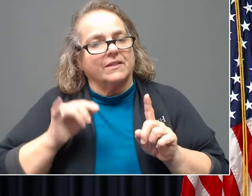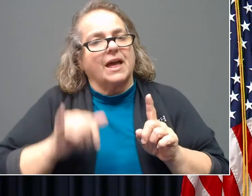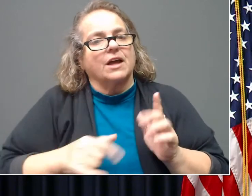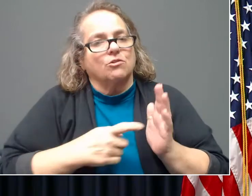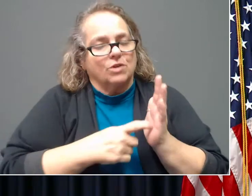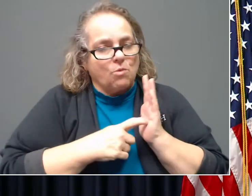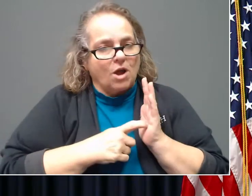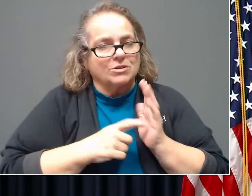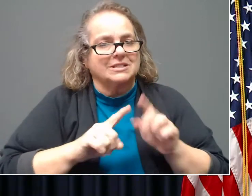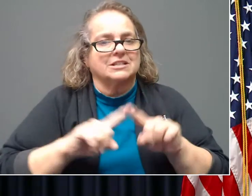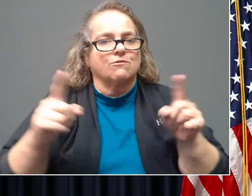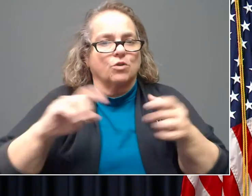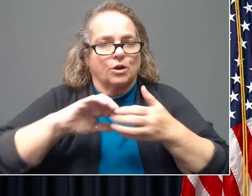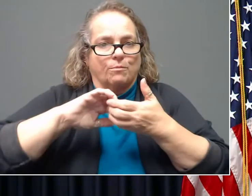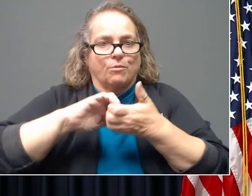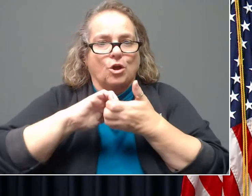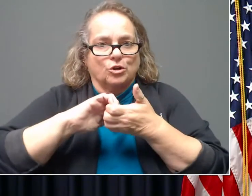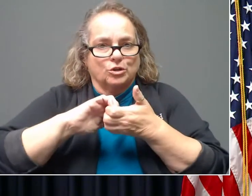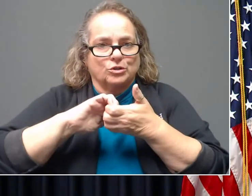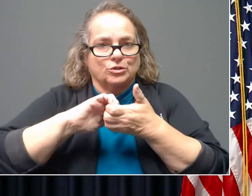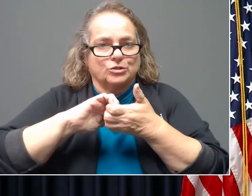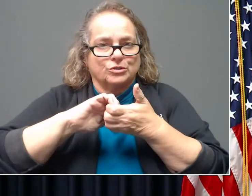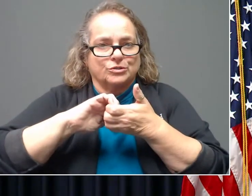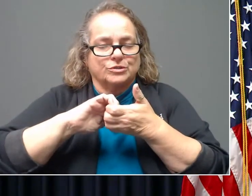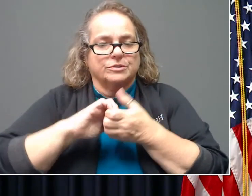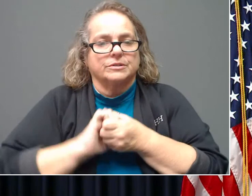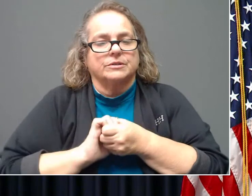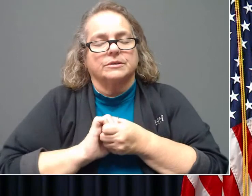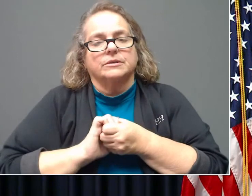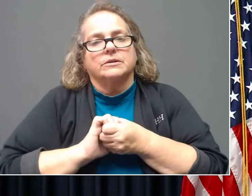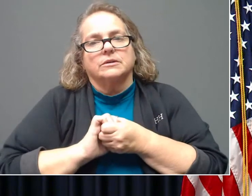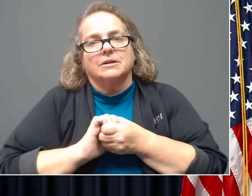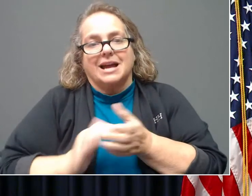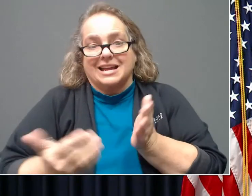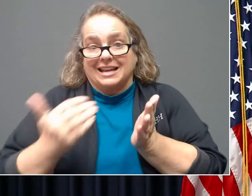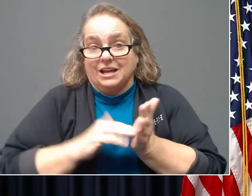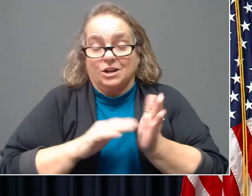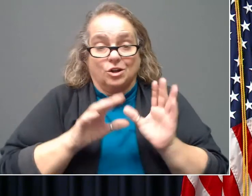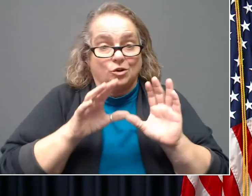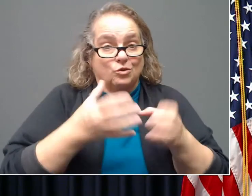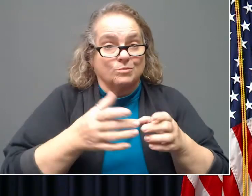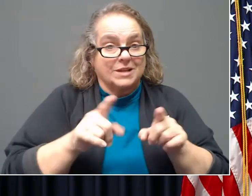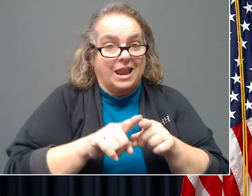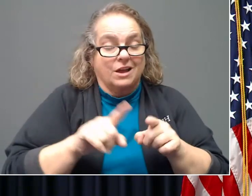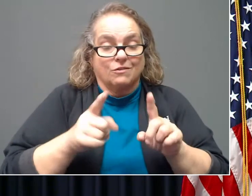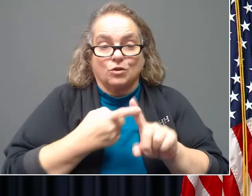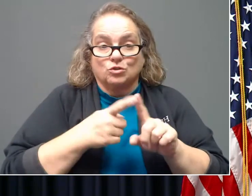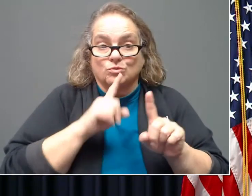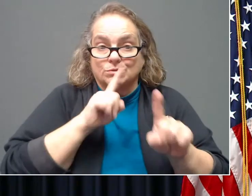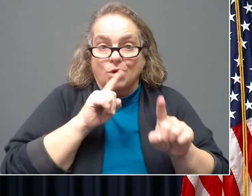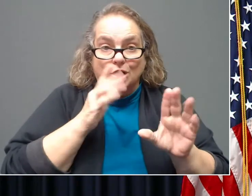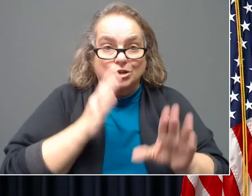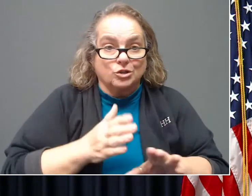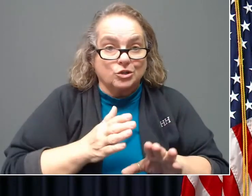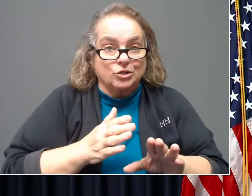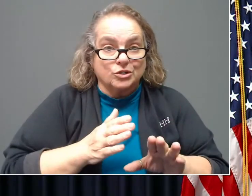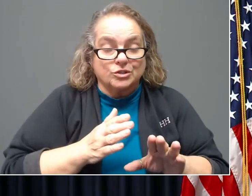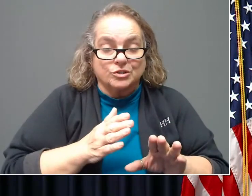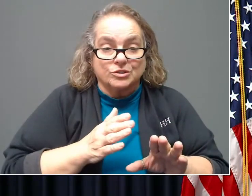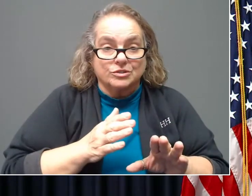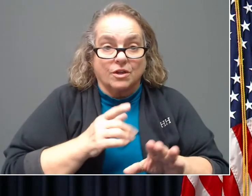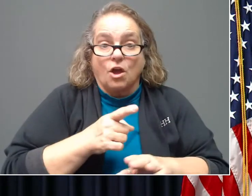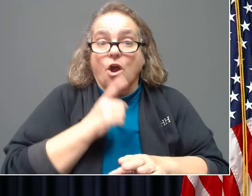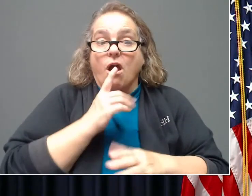partners. When we're looking at groups like first responders, there are certain groups out